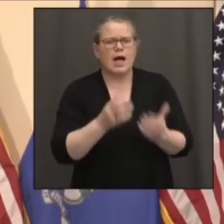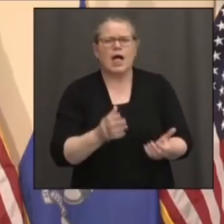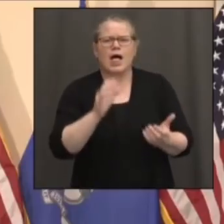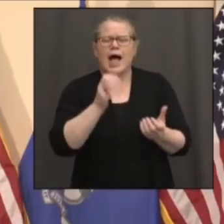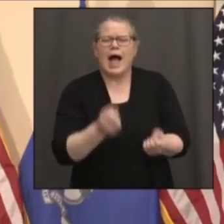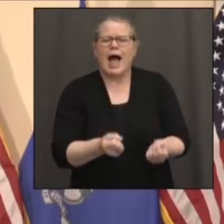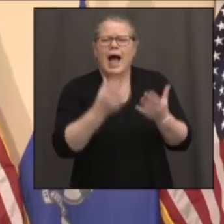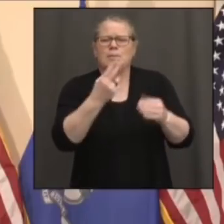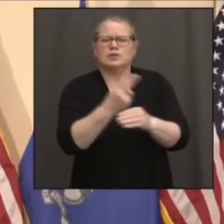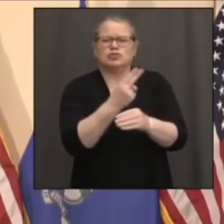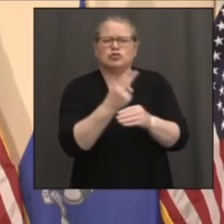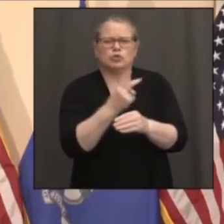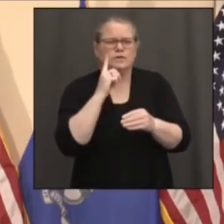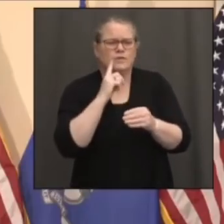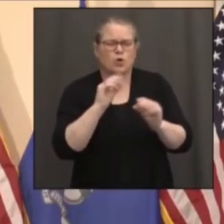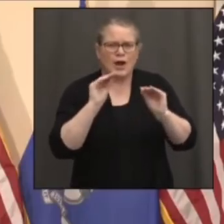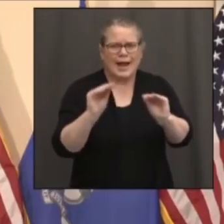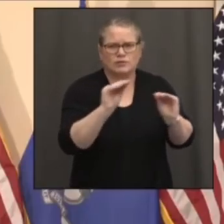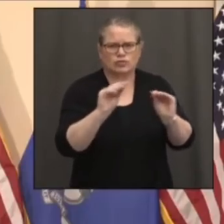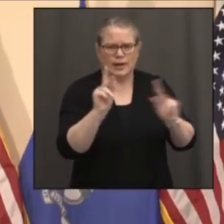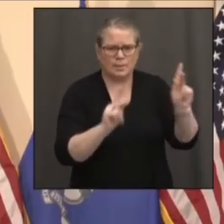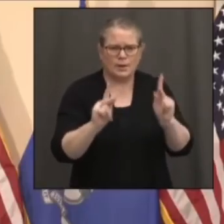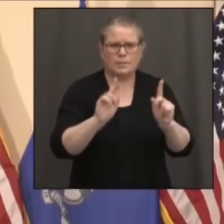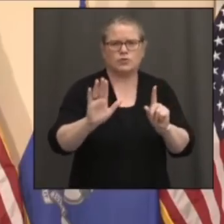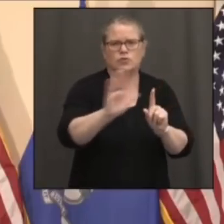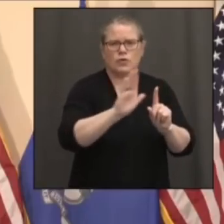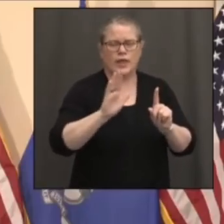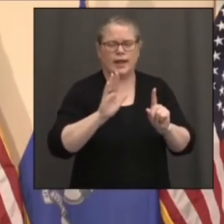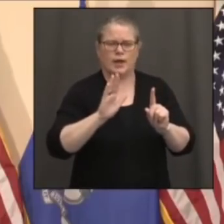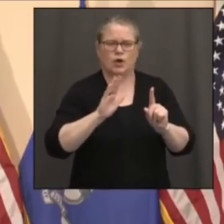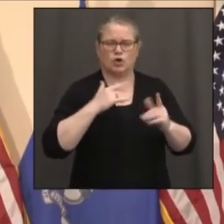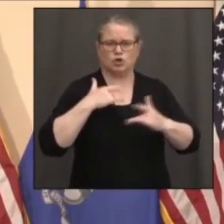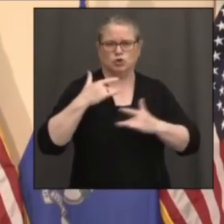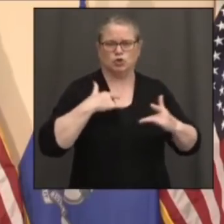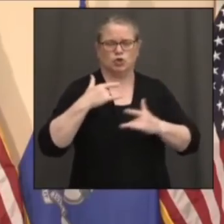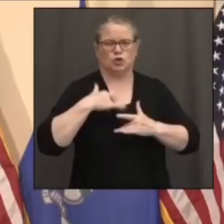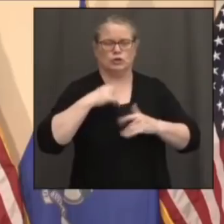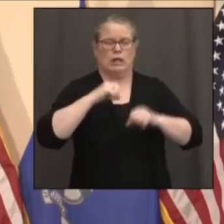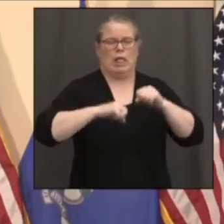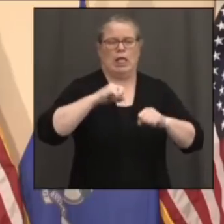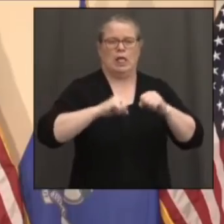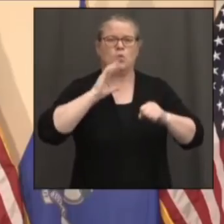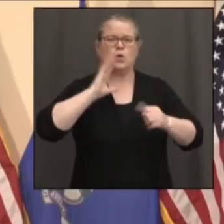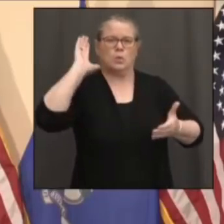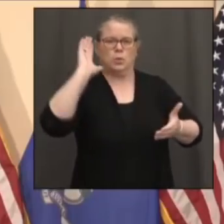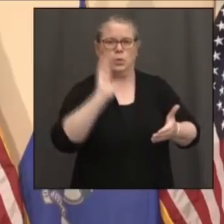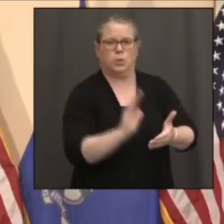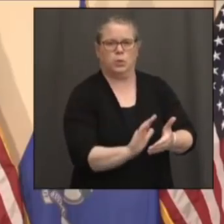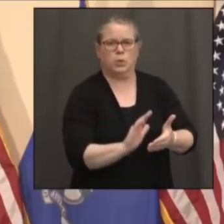educating folks as opposed to making sure the access is there?